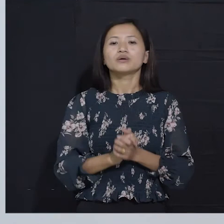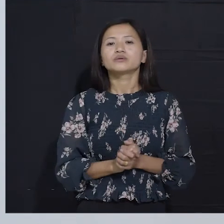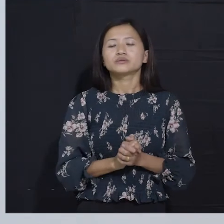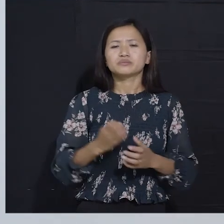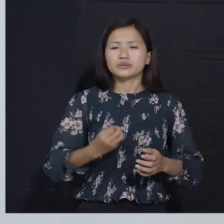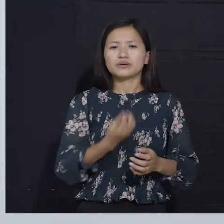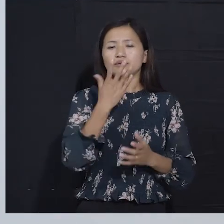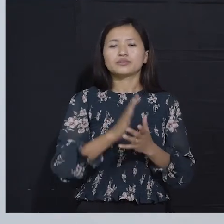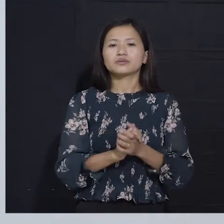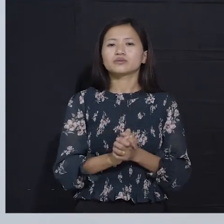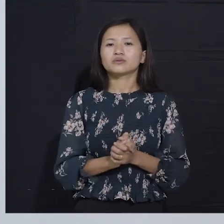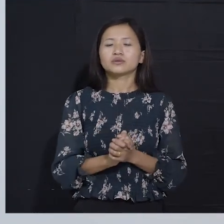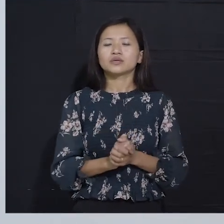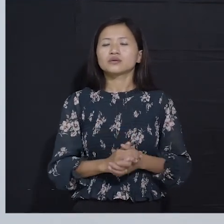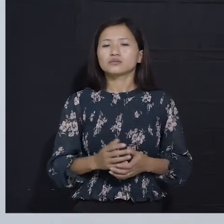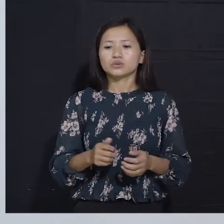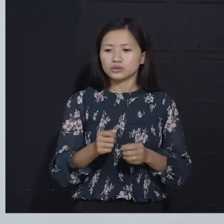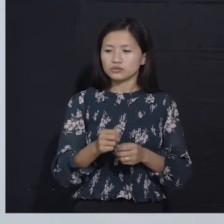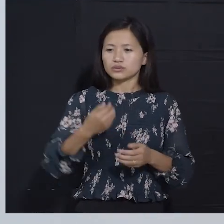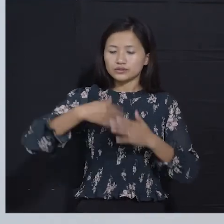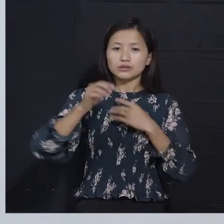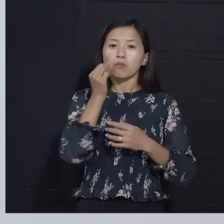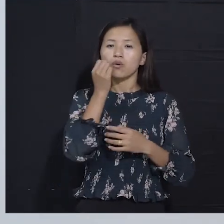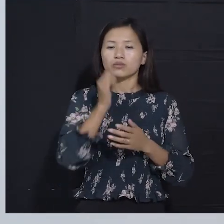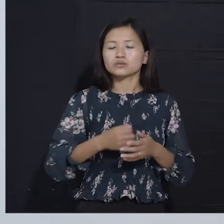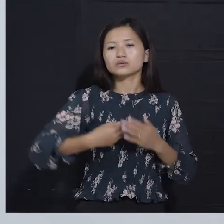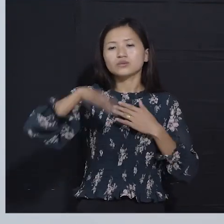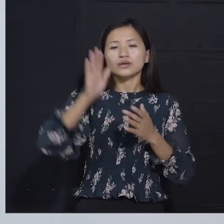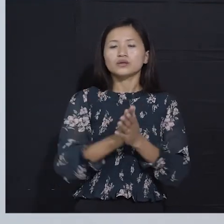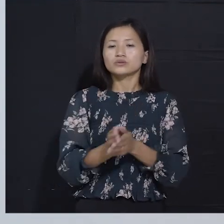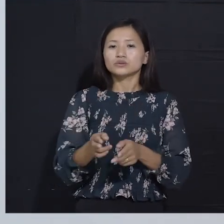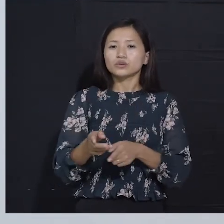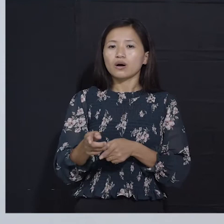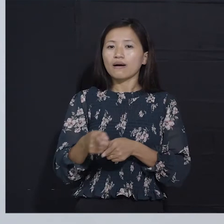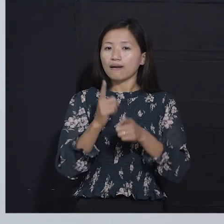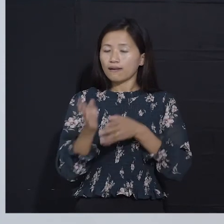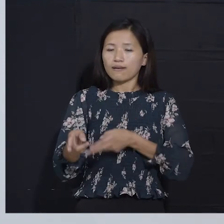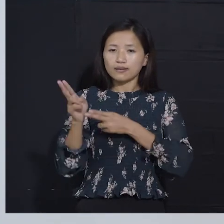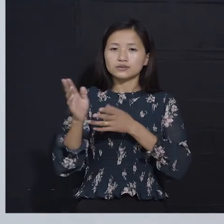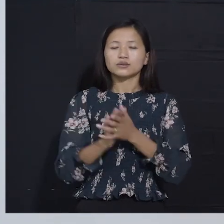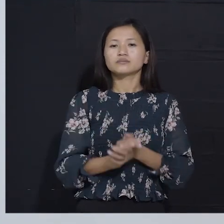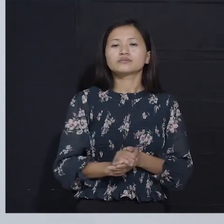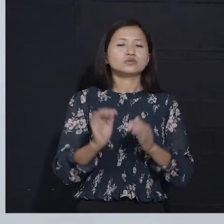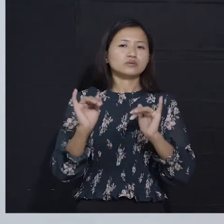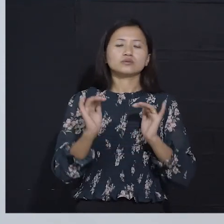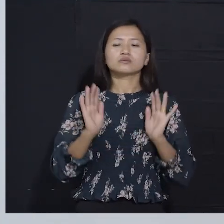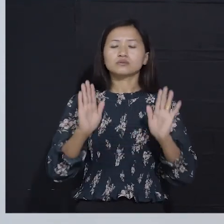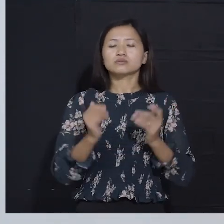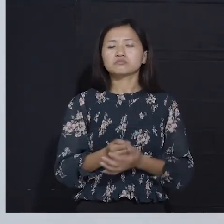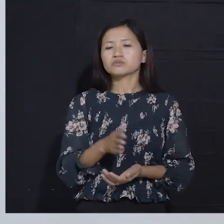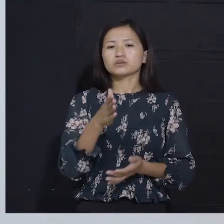he just went there to hunt and not to protect them, right? And dogs are also wild animals. I'm reminding you.